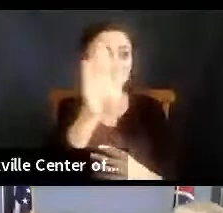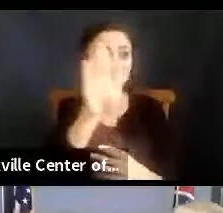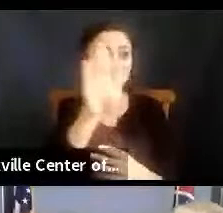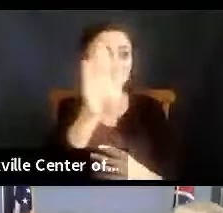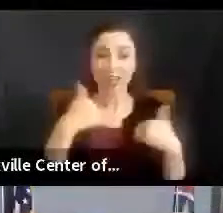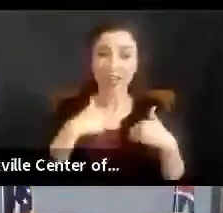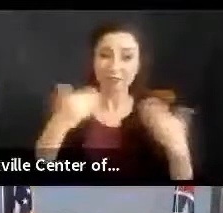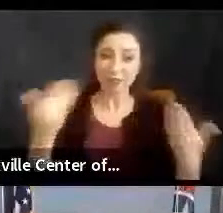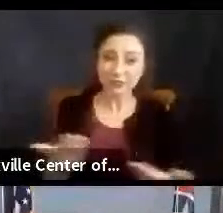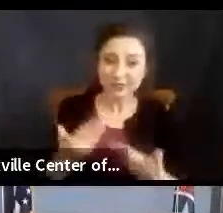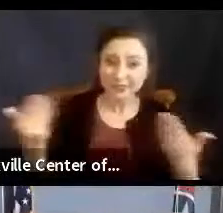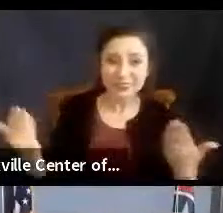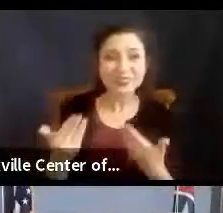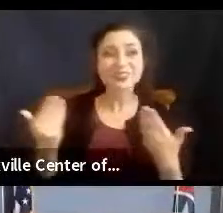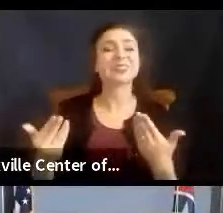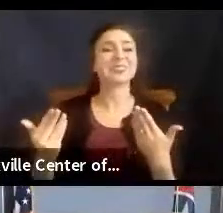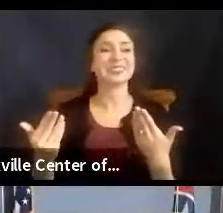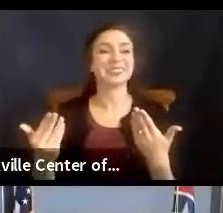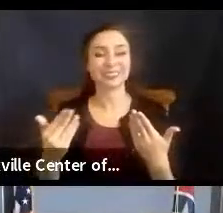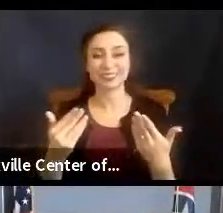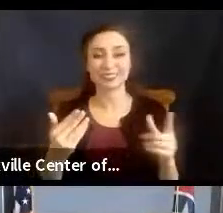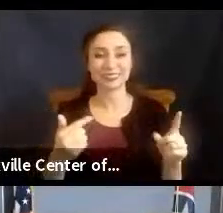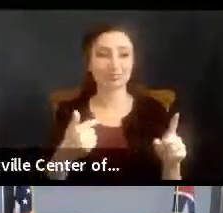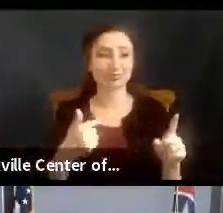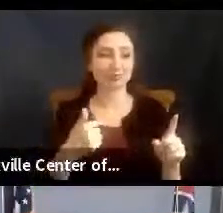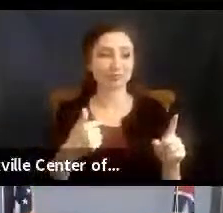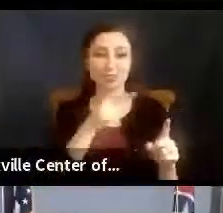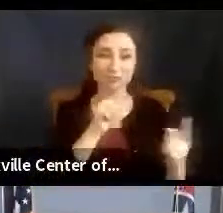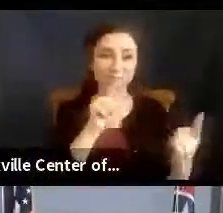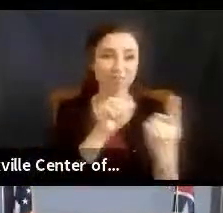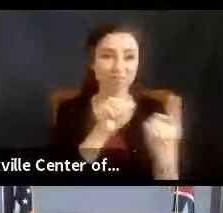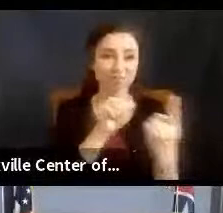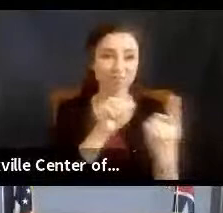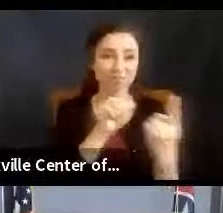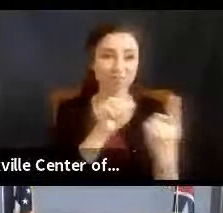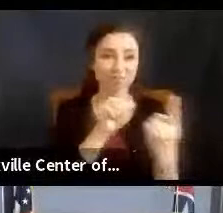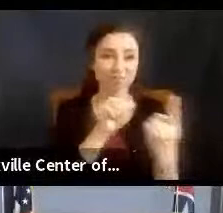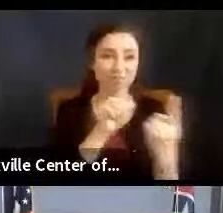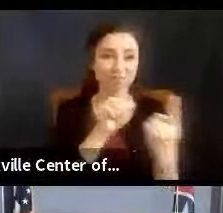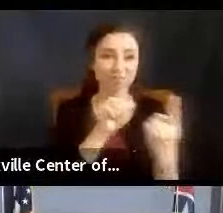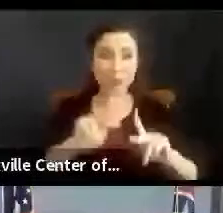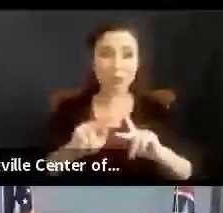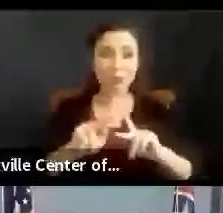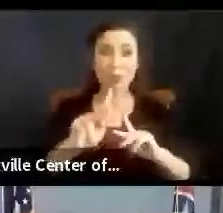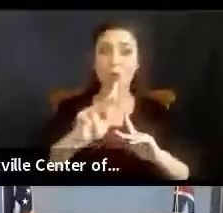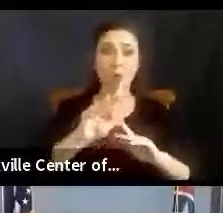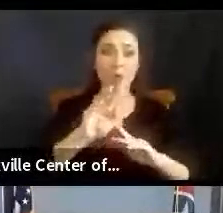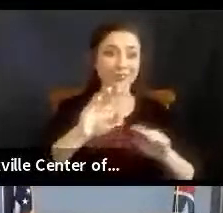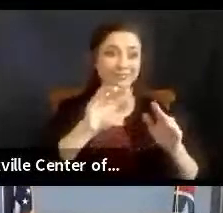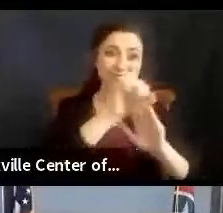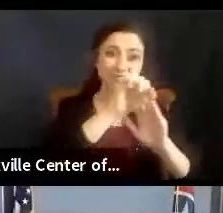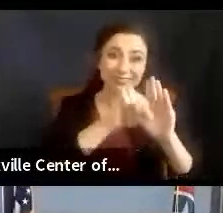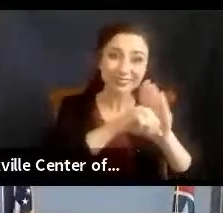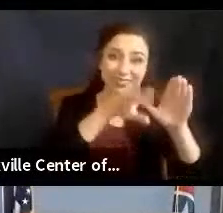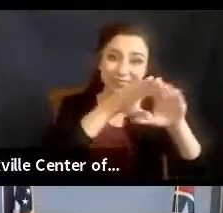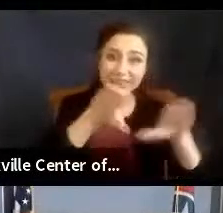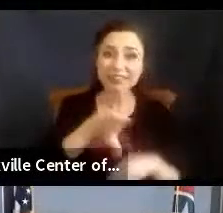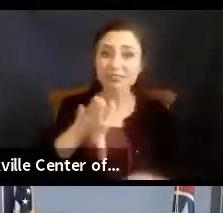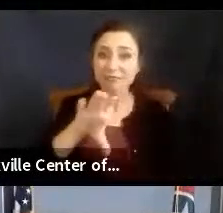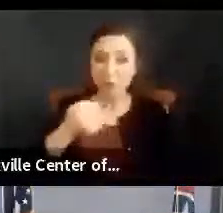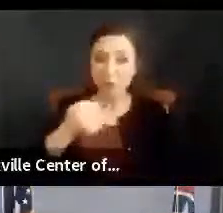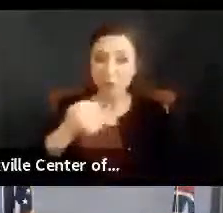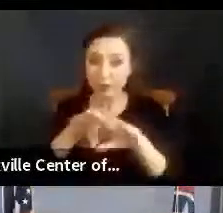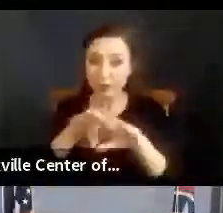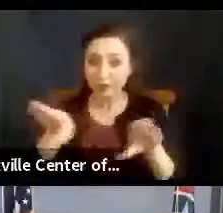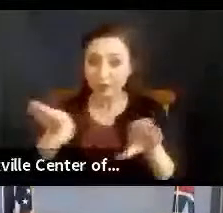governors, people at the county level, the state level, in 28 different states, and university leaders. And so we were fortunate. I'm grateful for my colleagues